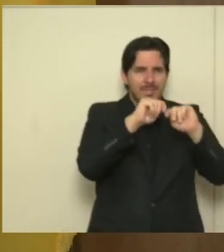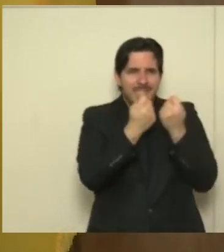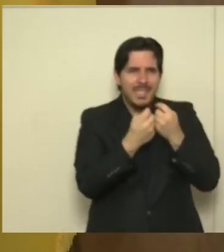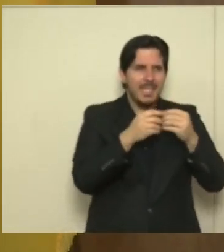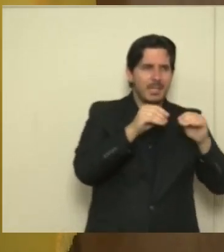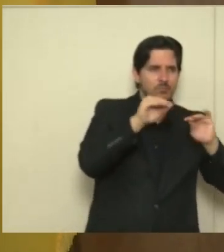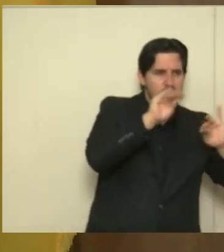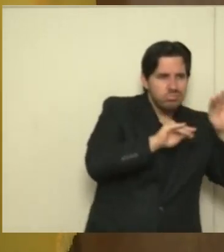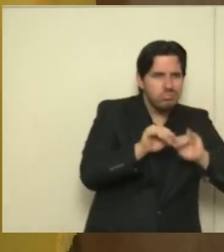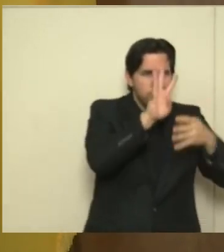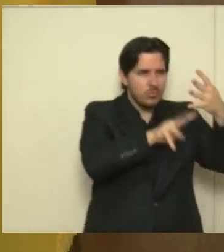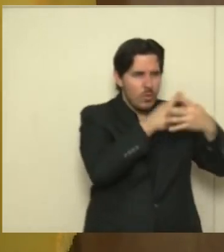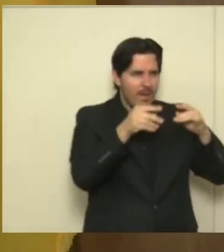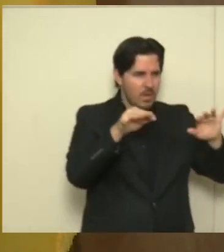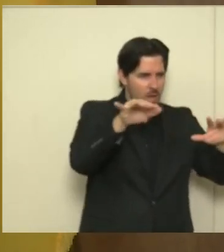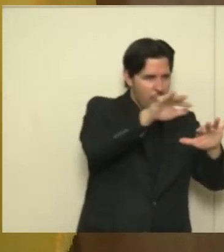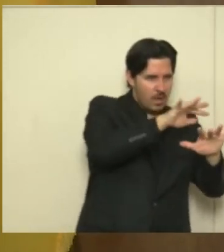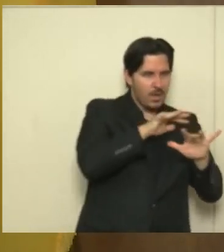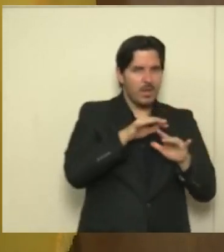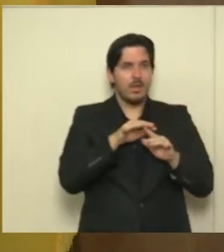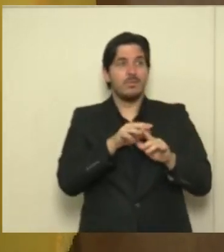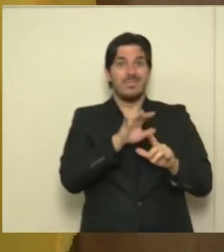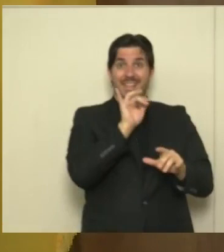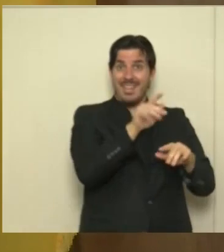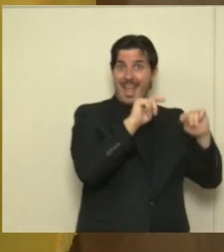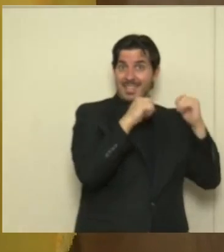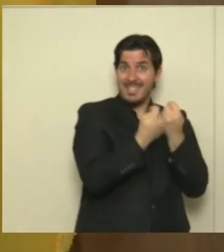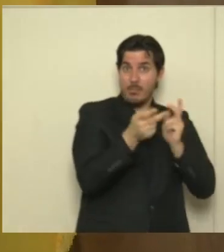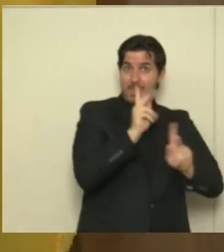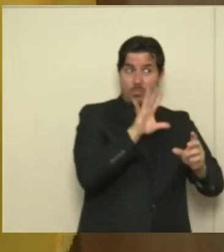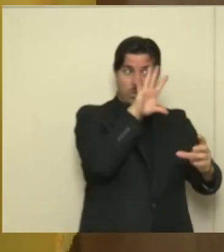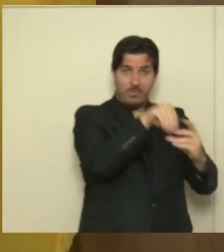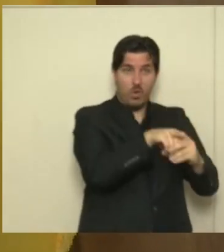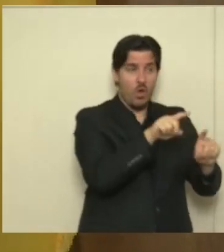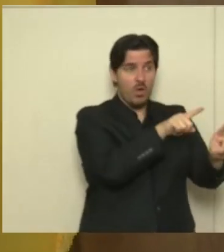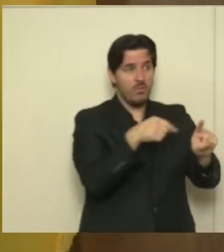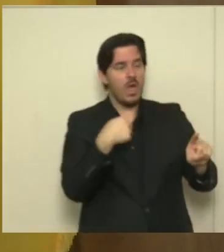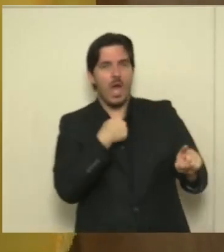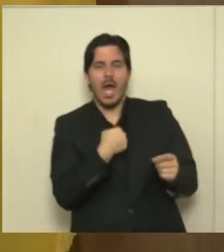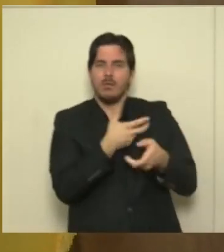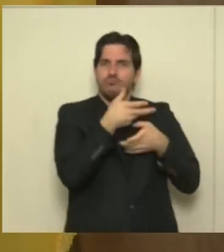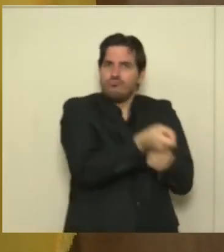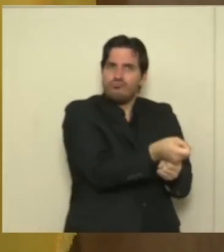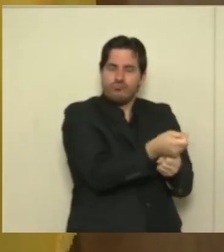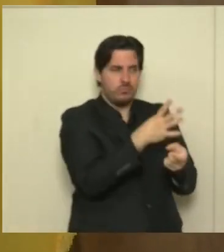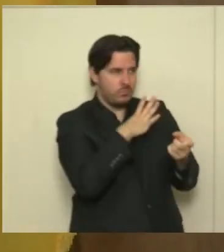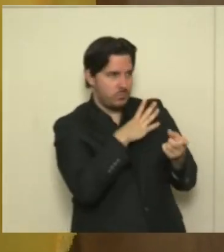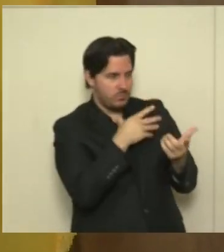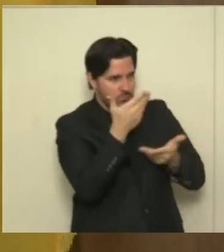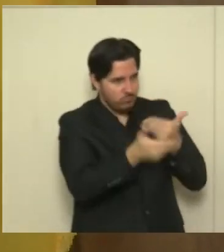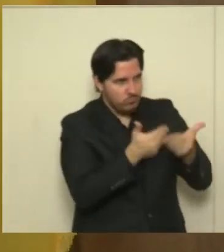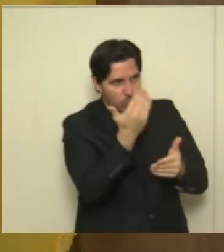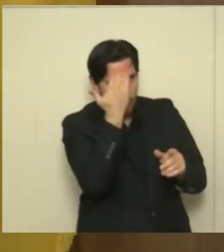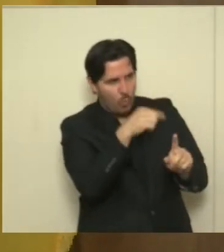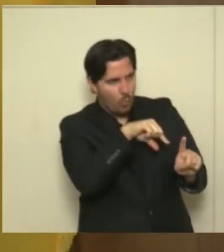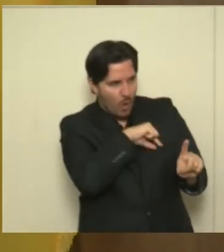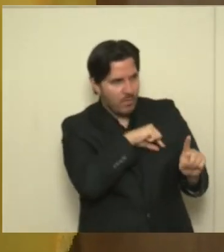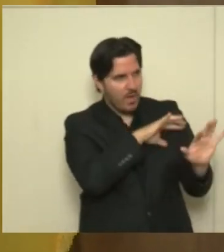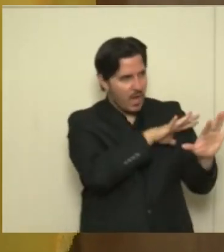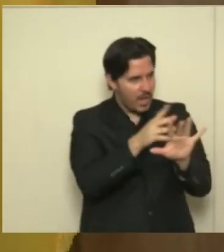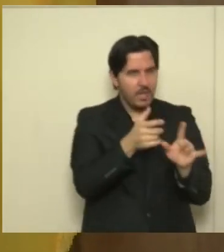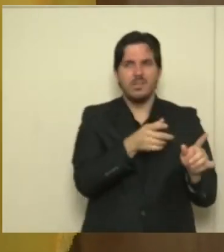shape the decisions that I make related to COVID-19. New Mexicans should expect that we would use the